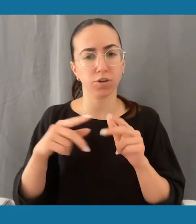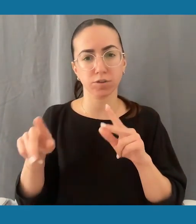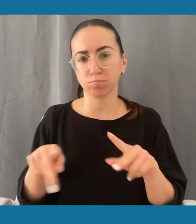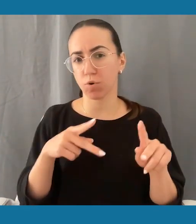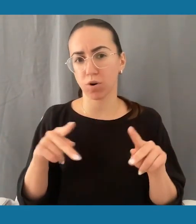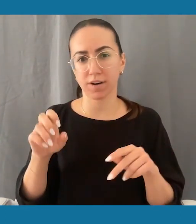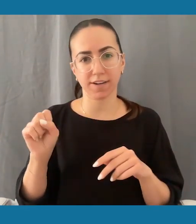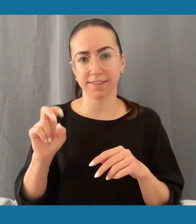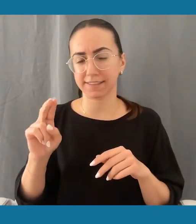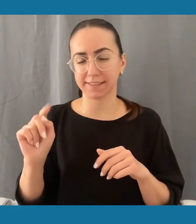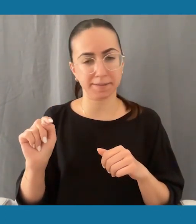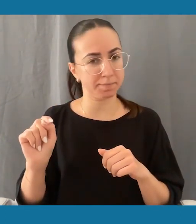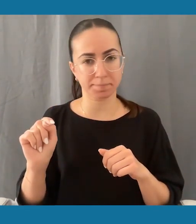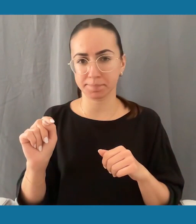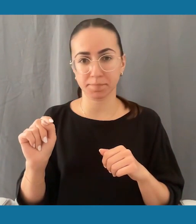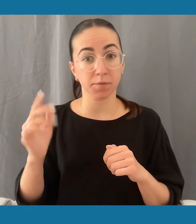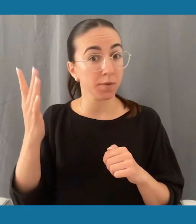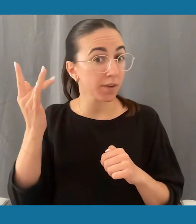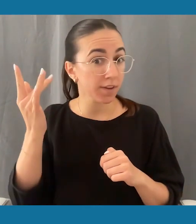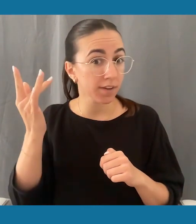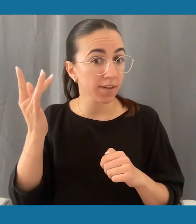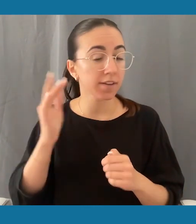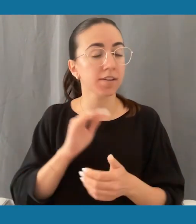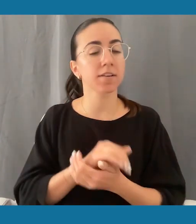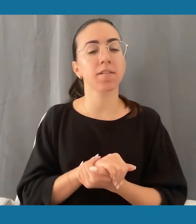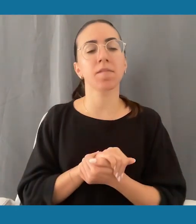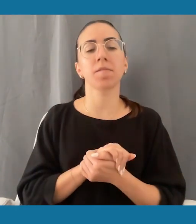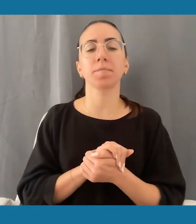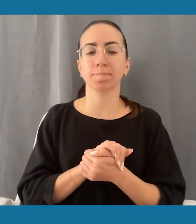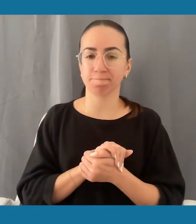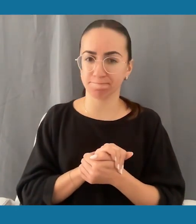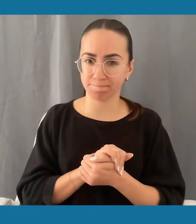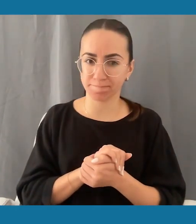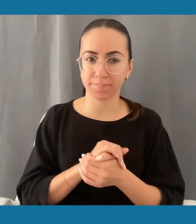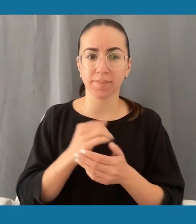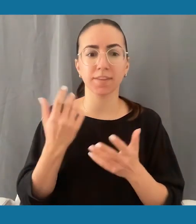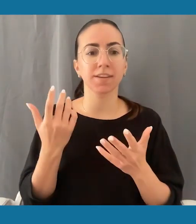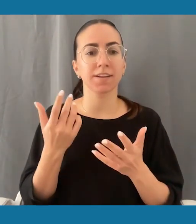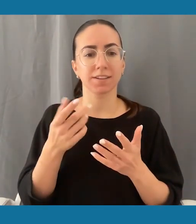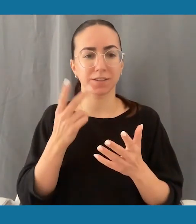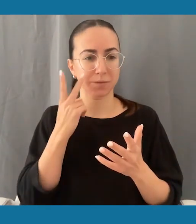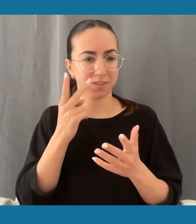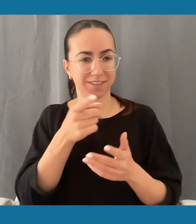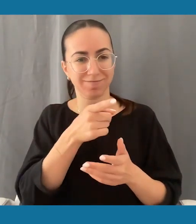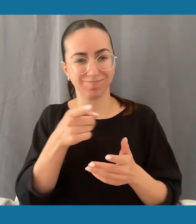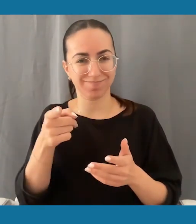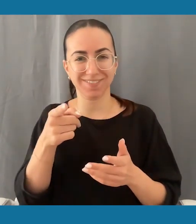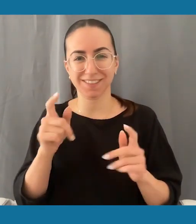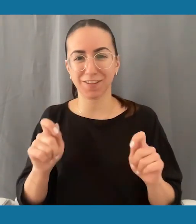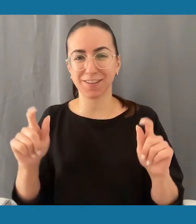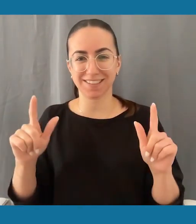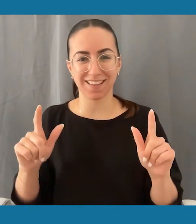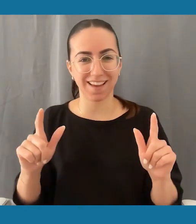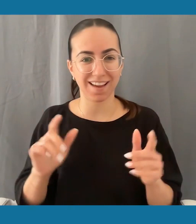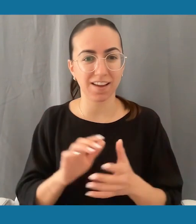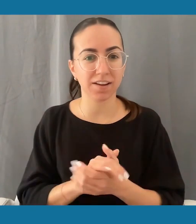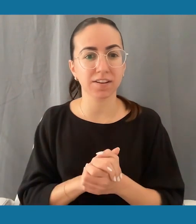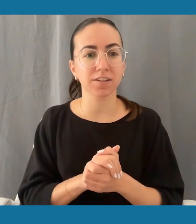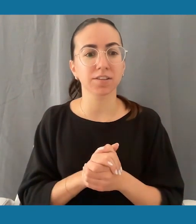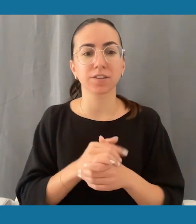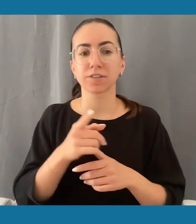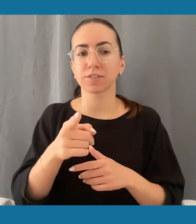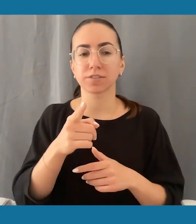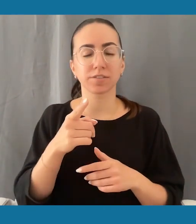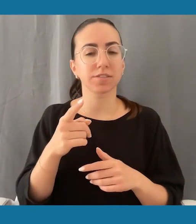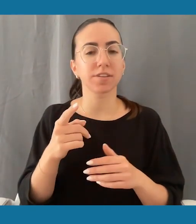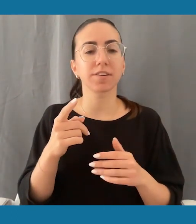special needs trust. Why? The reason for that is just underneath that part of the slide. The reason is